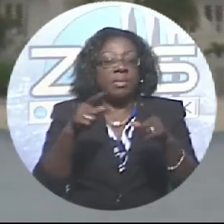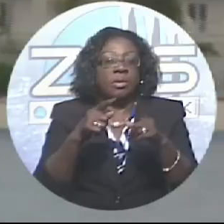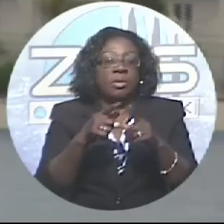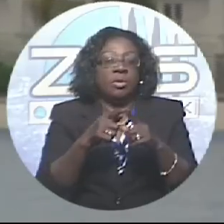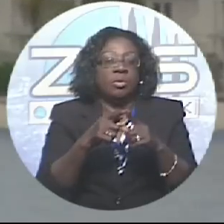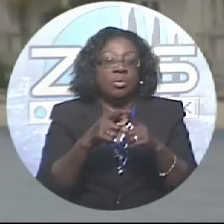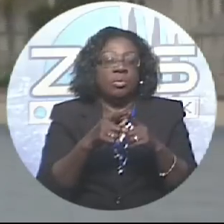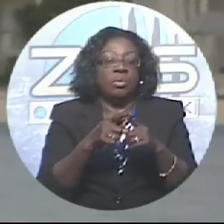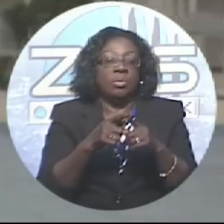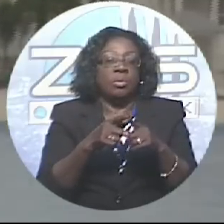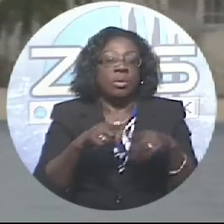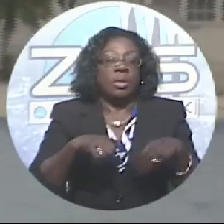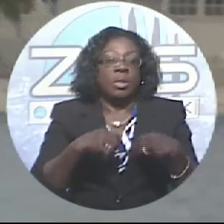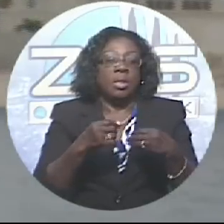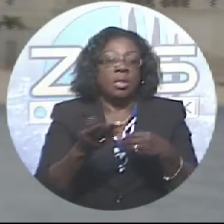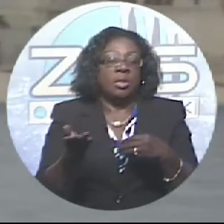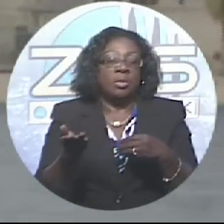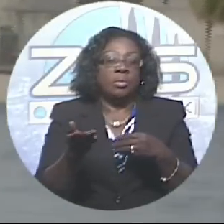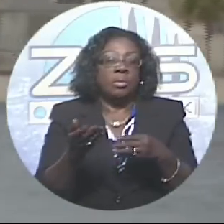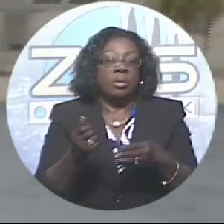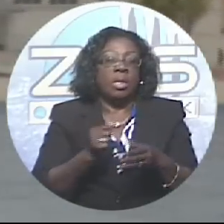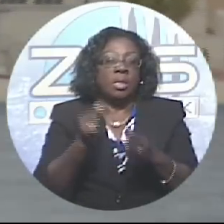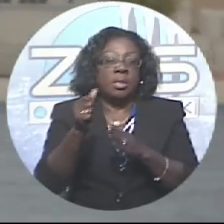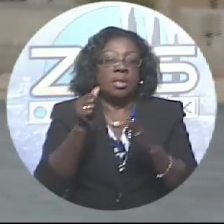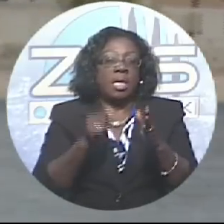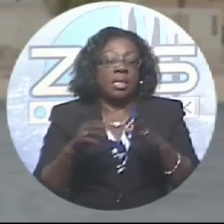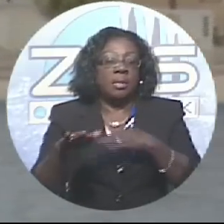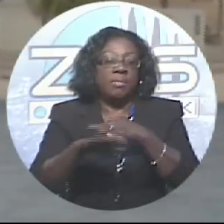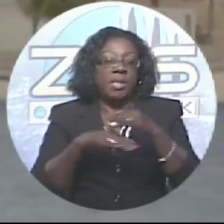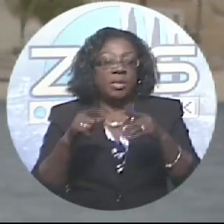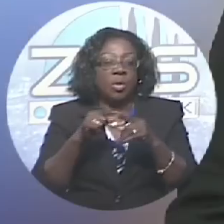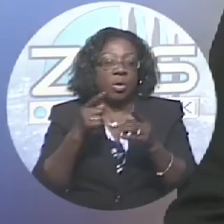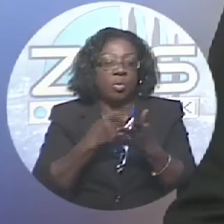that standard based on what they are planning.